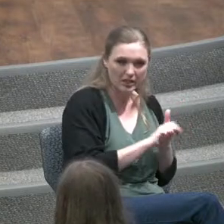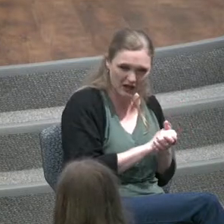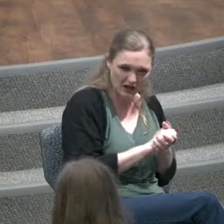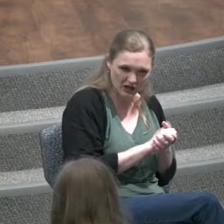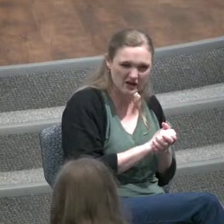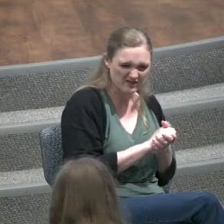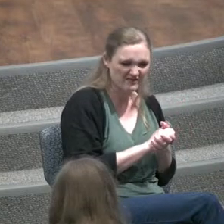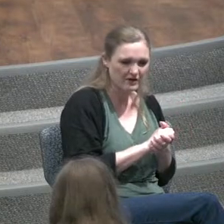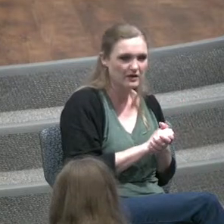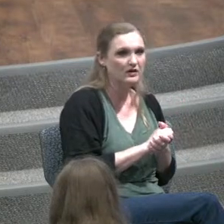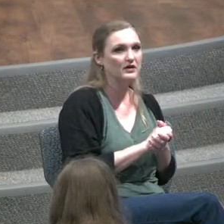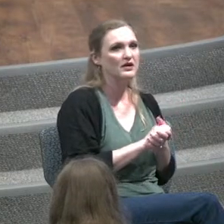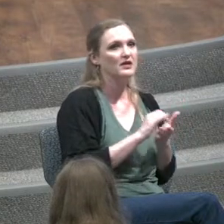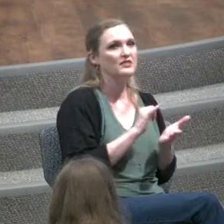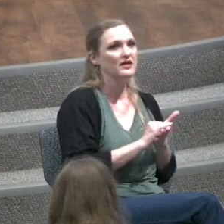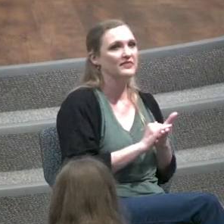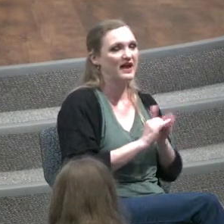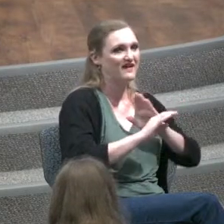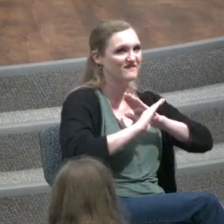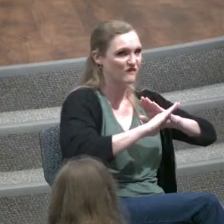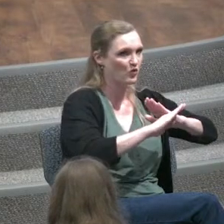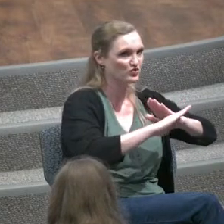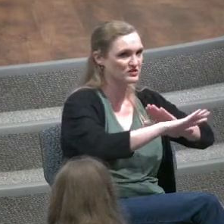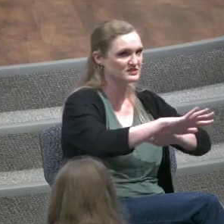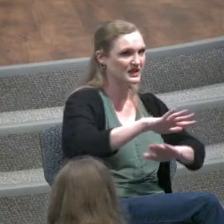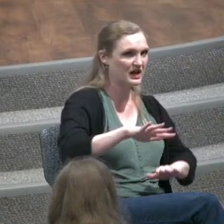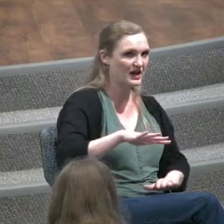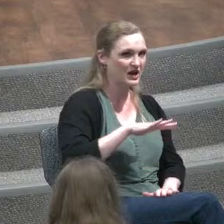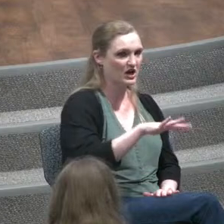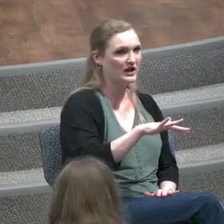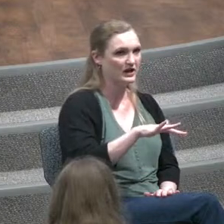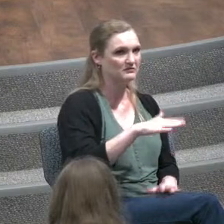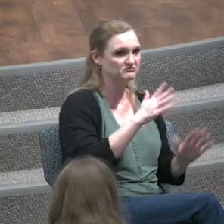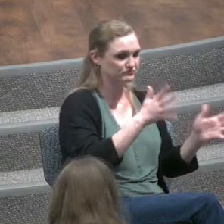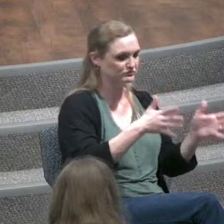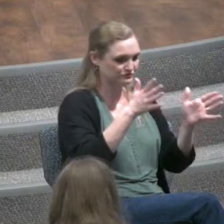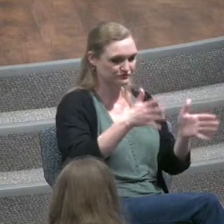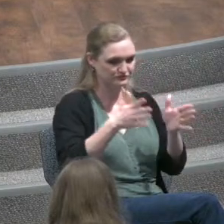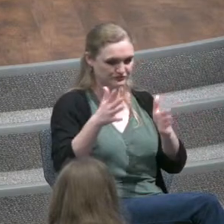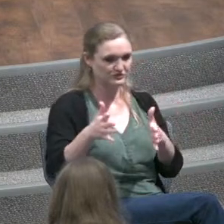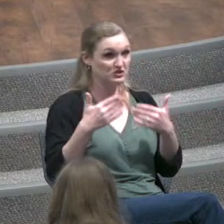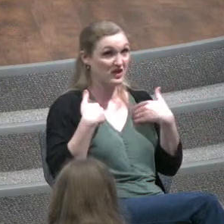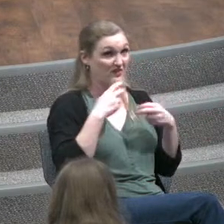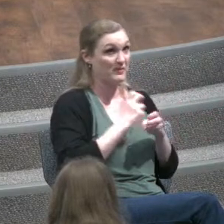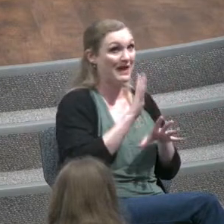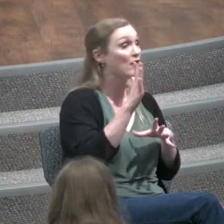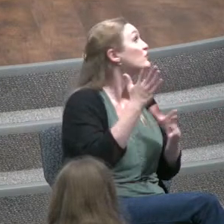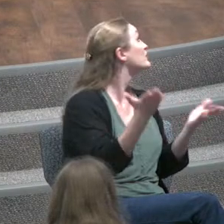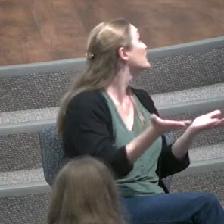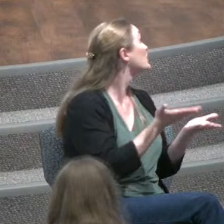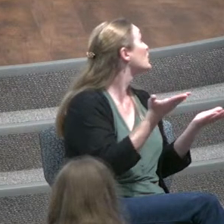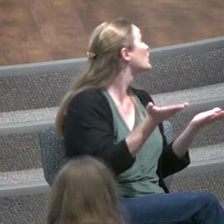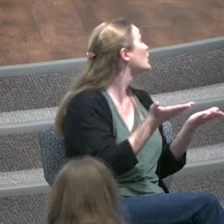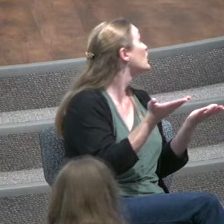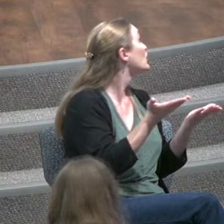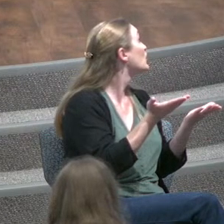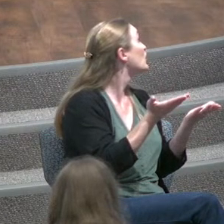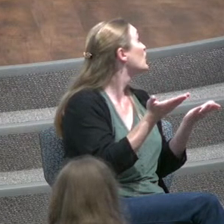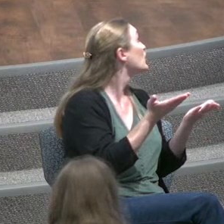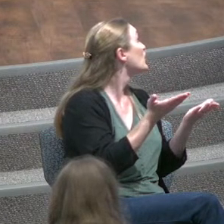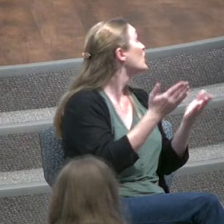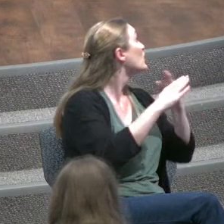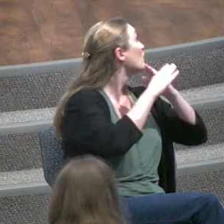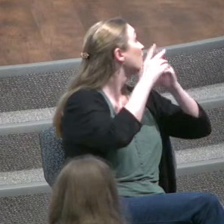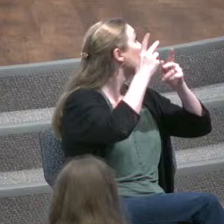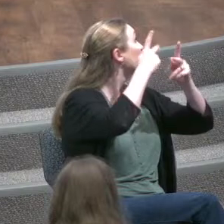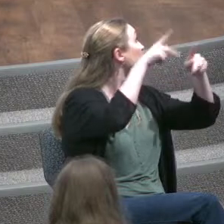believe, how they think that this kind of fortress area of Herodium was laid out. And so you have the mountain here with the fortress